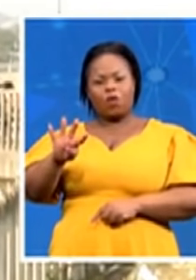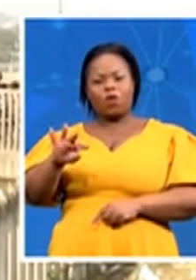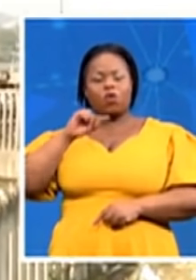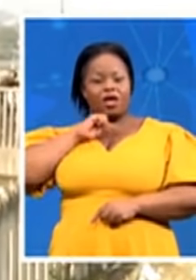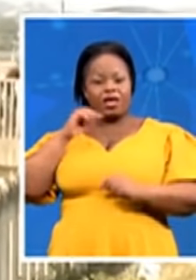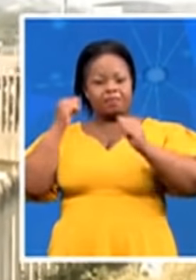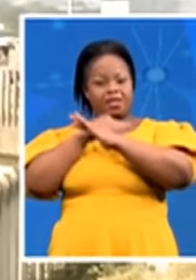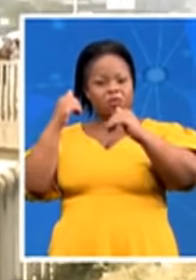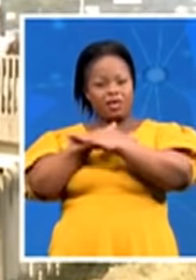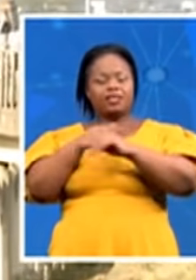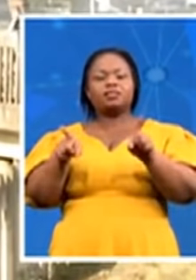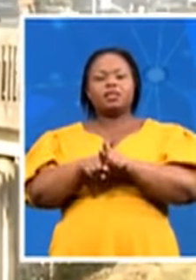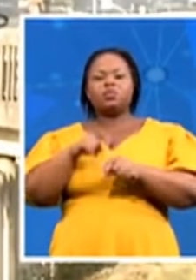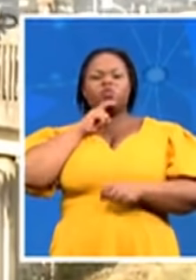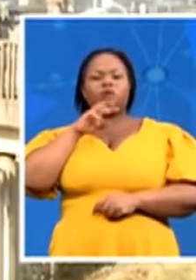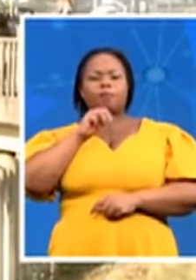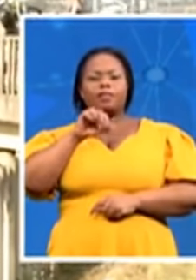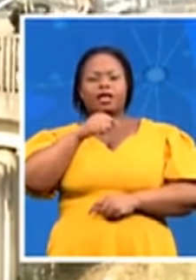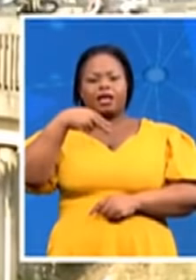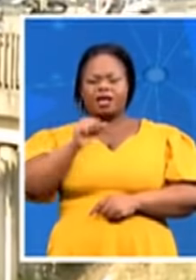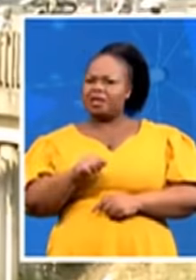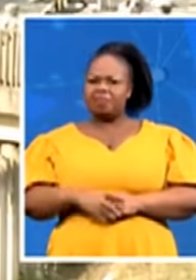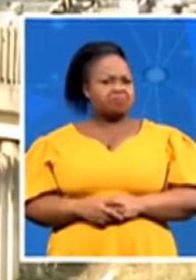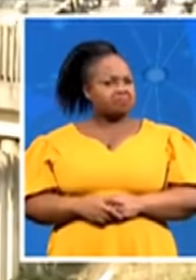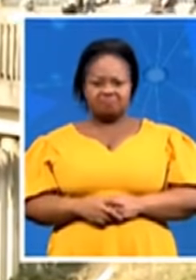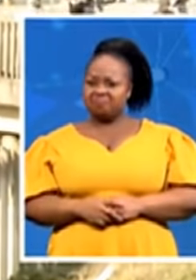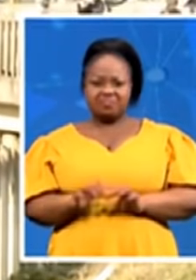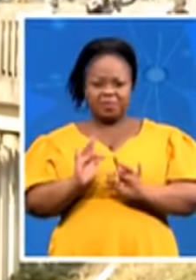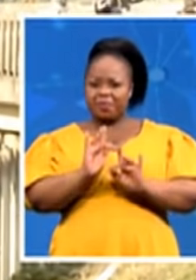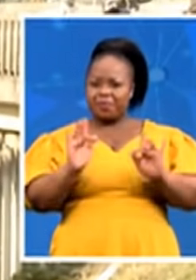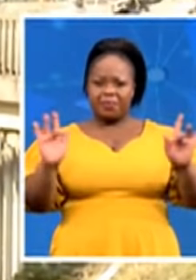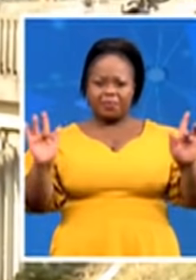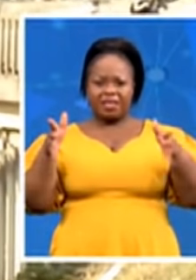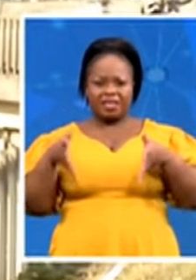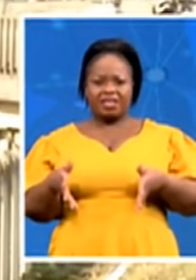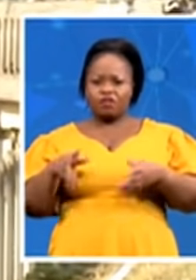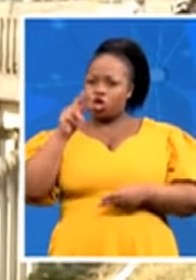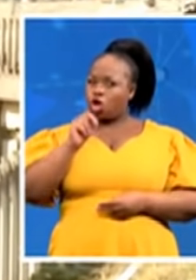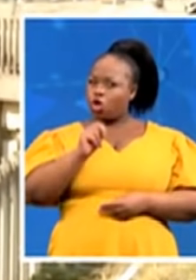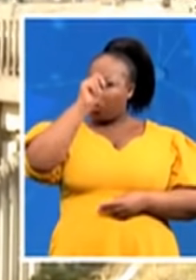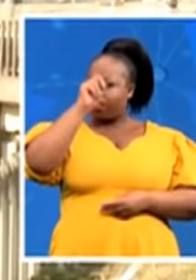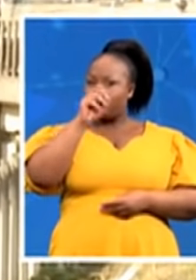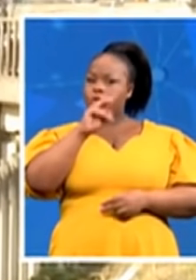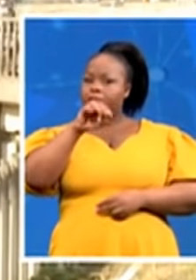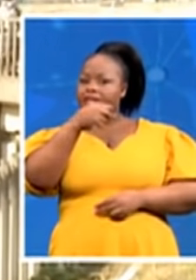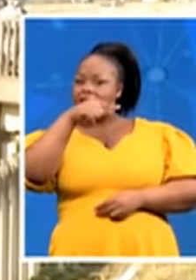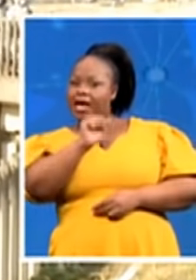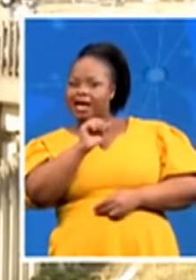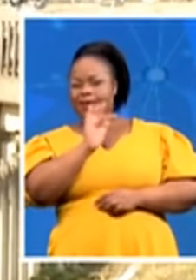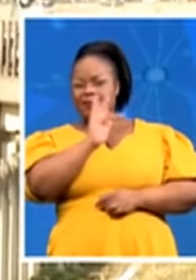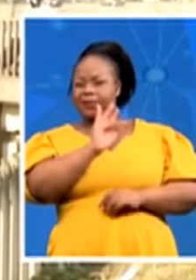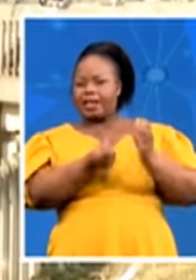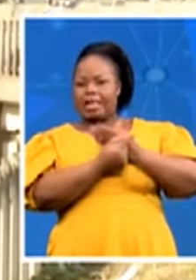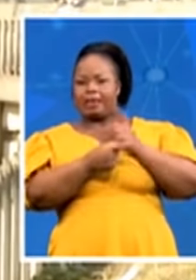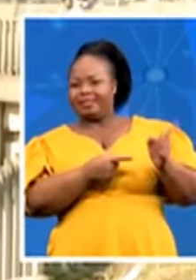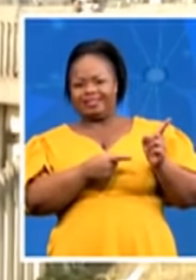haven't actually seen any activity happening on the north there on the M4 with regards to Mhlanga Ridge side,